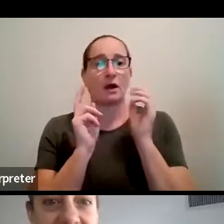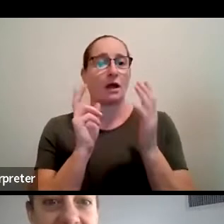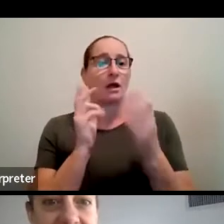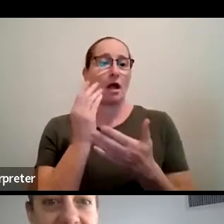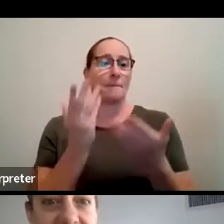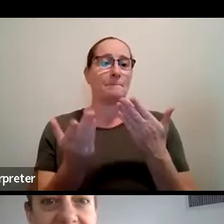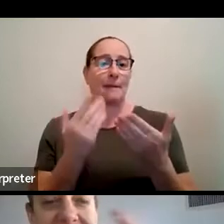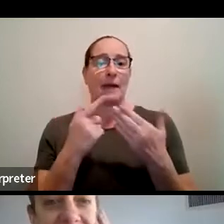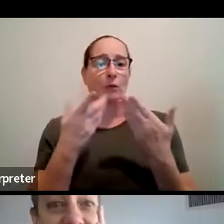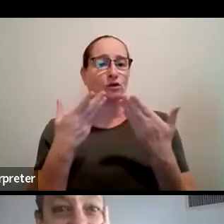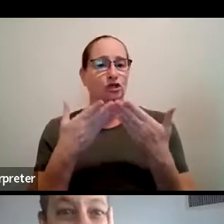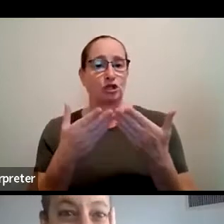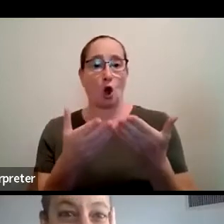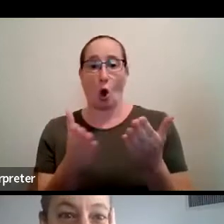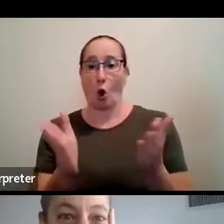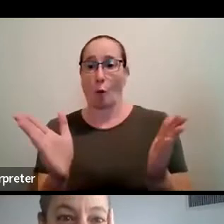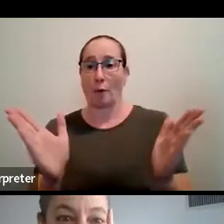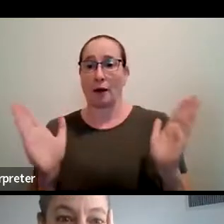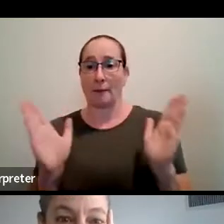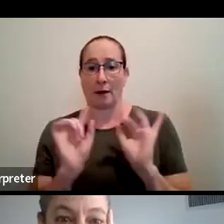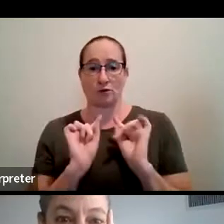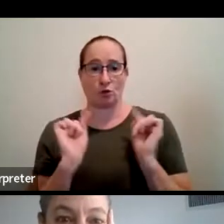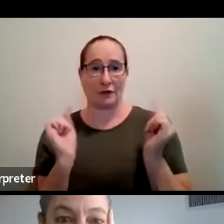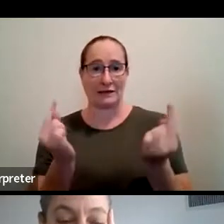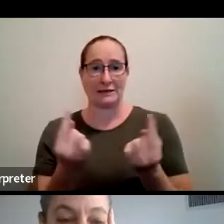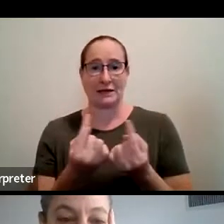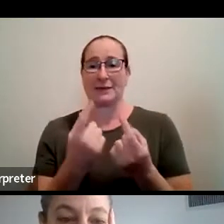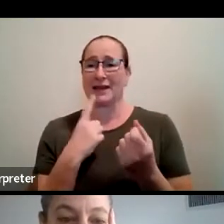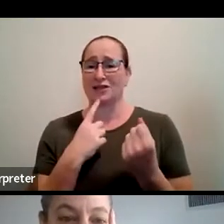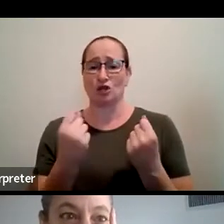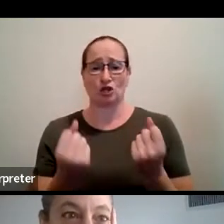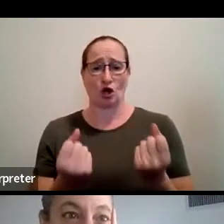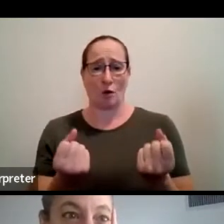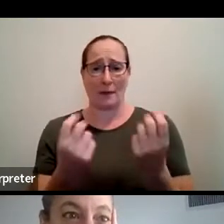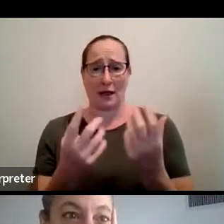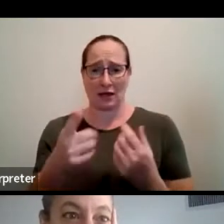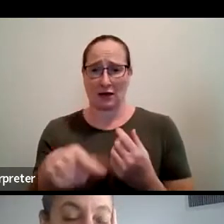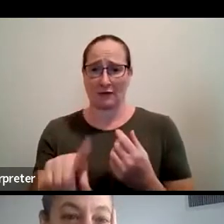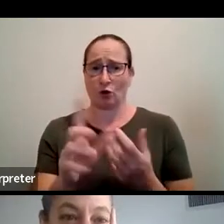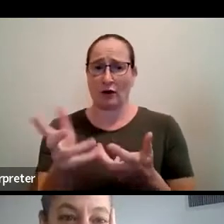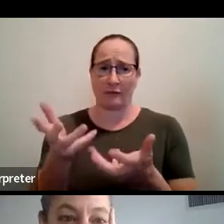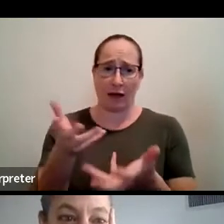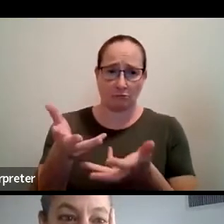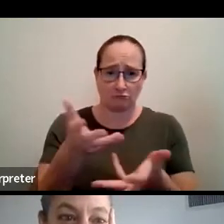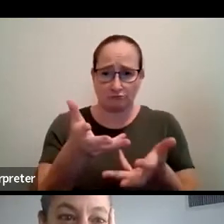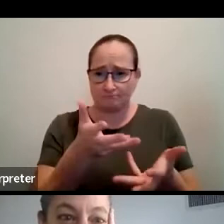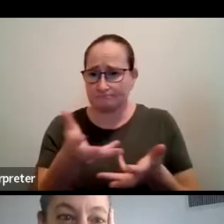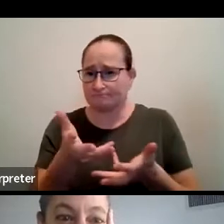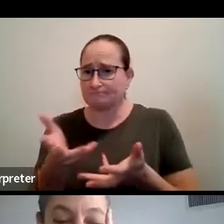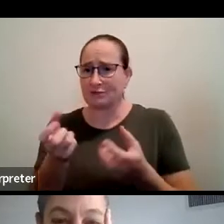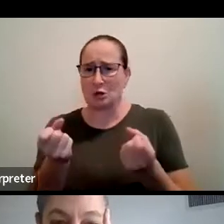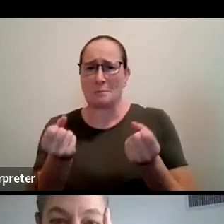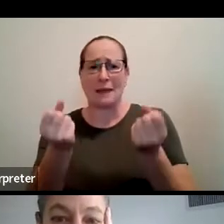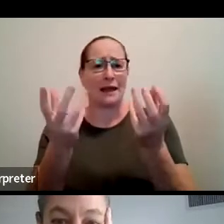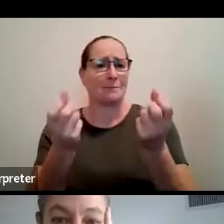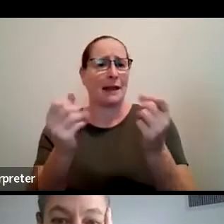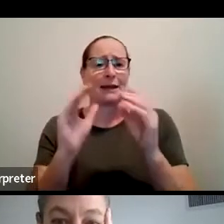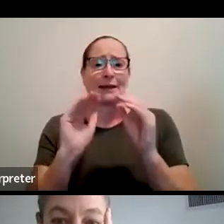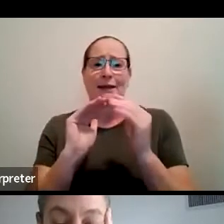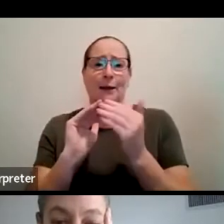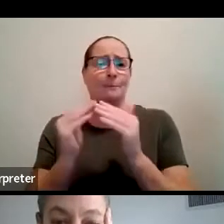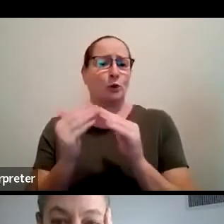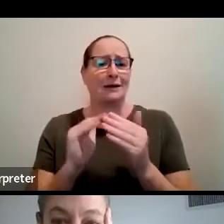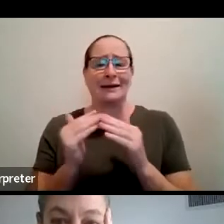Maybe I'll just open it up to the team, because so many of you have been talking to many community